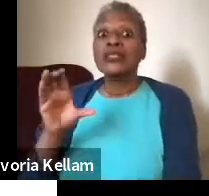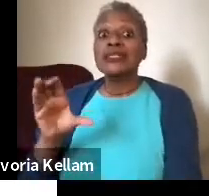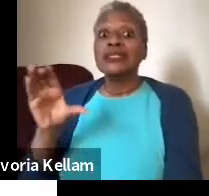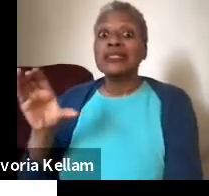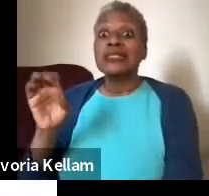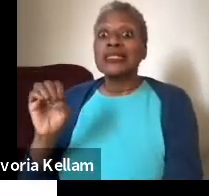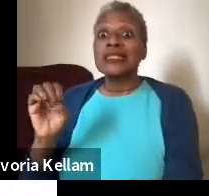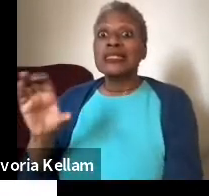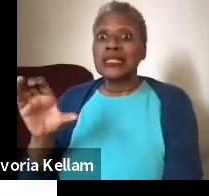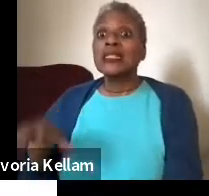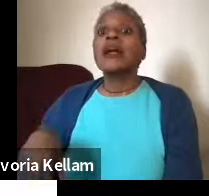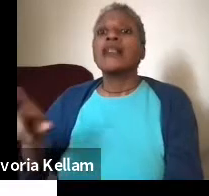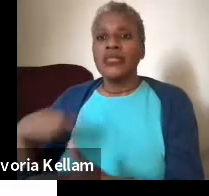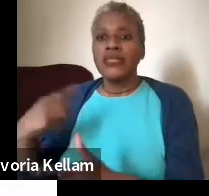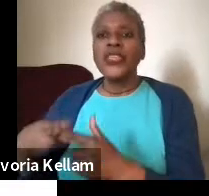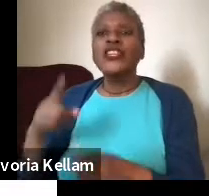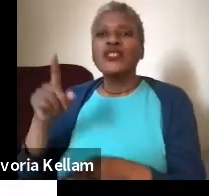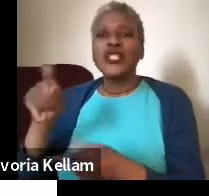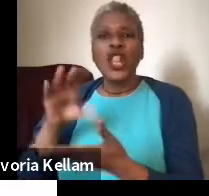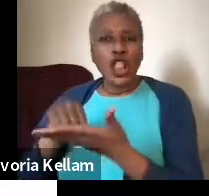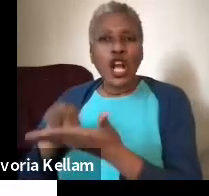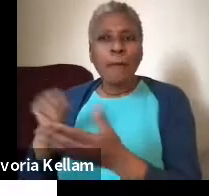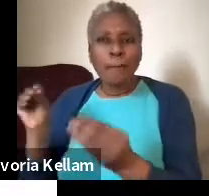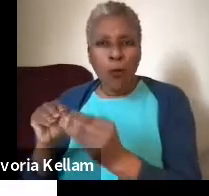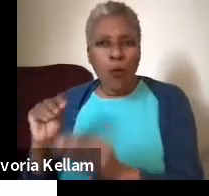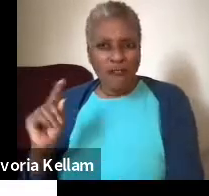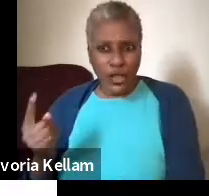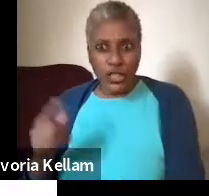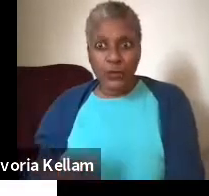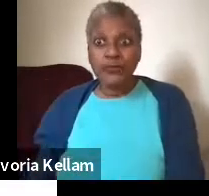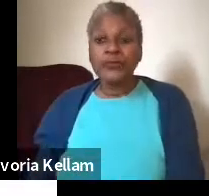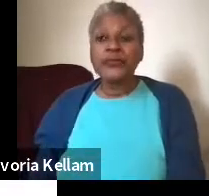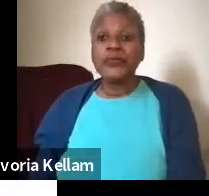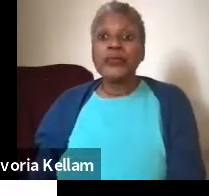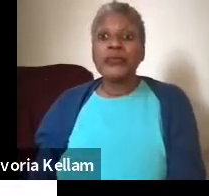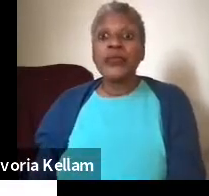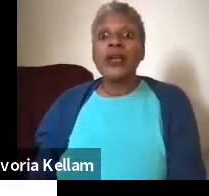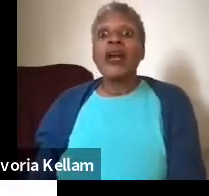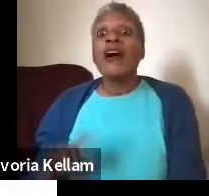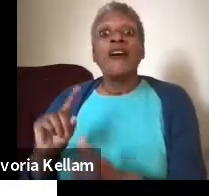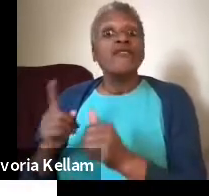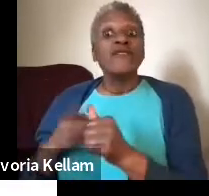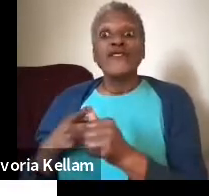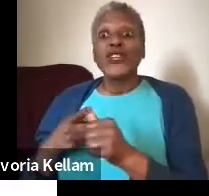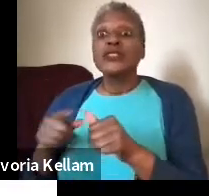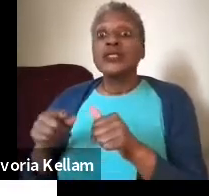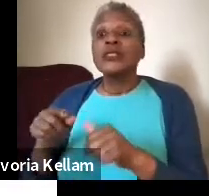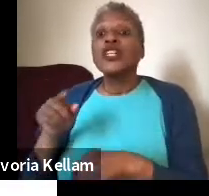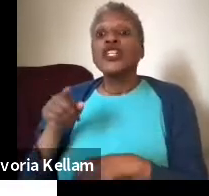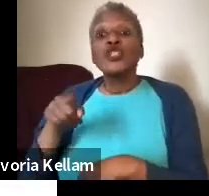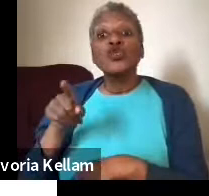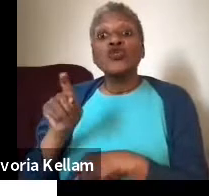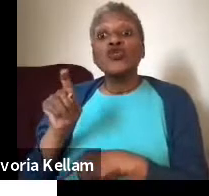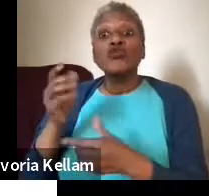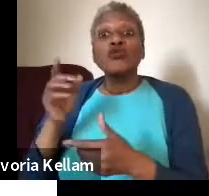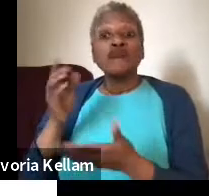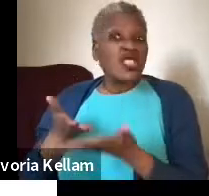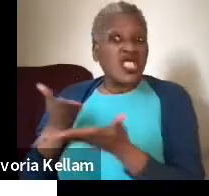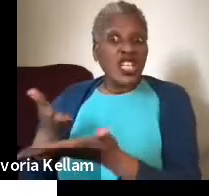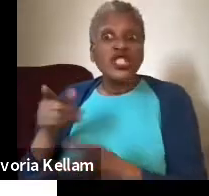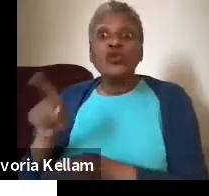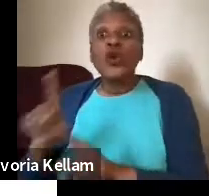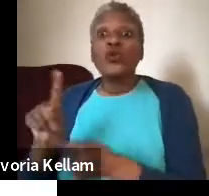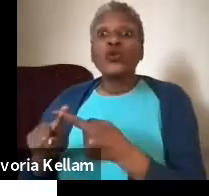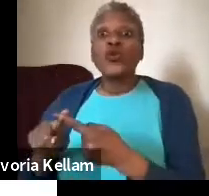out about CECs. The best way to do this is to attend a CEC meeting in your district or a citywide